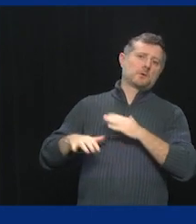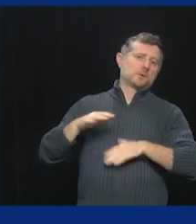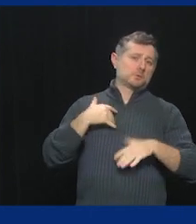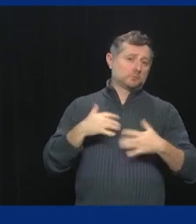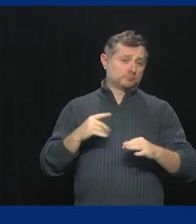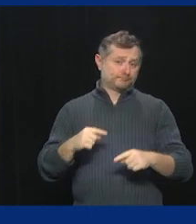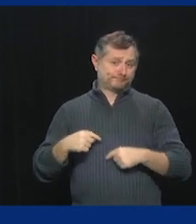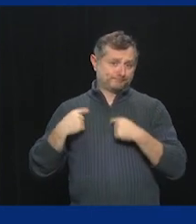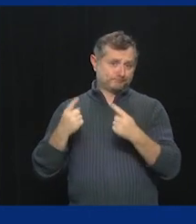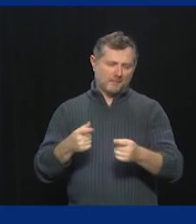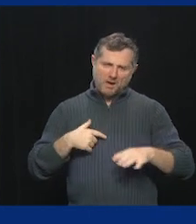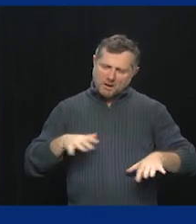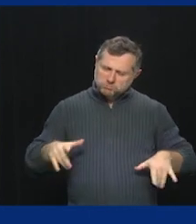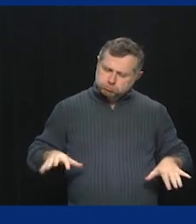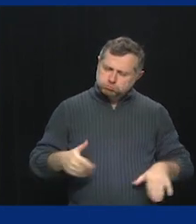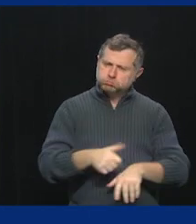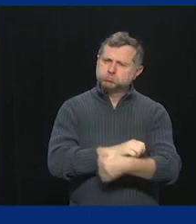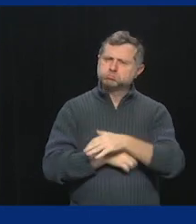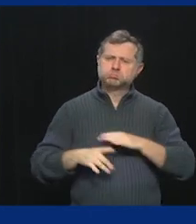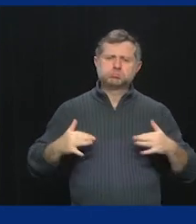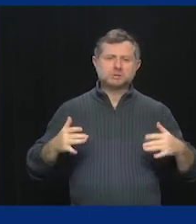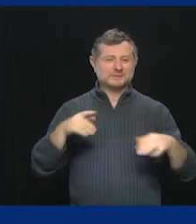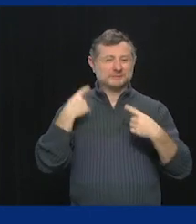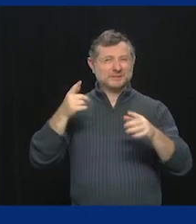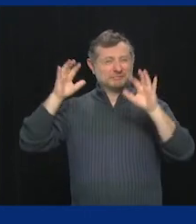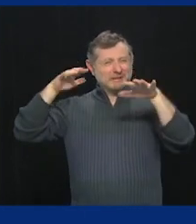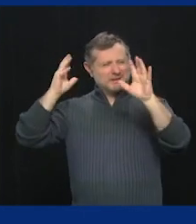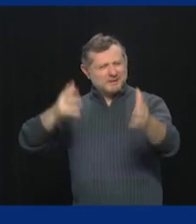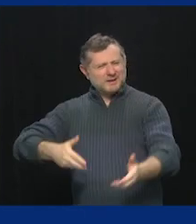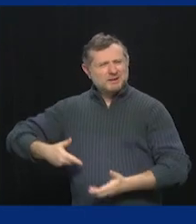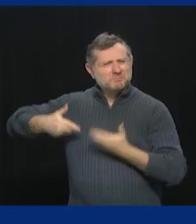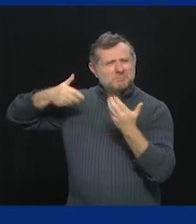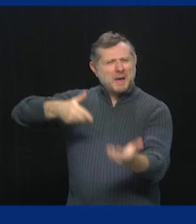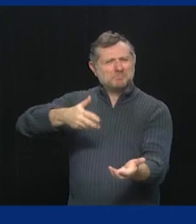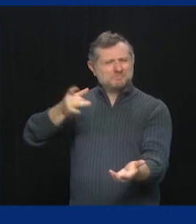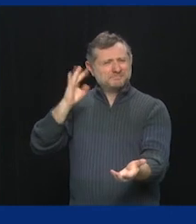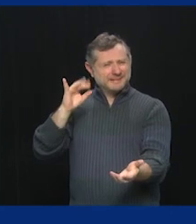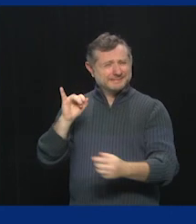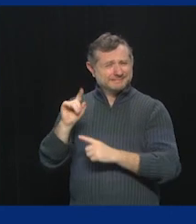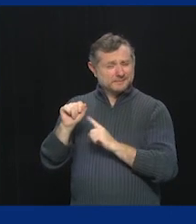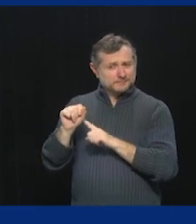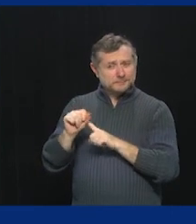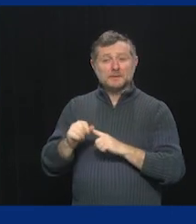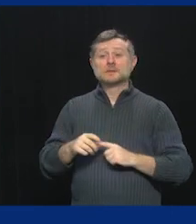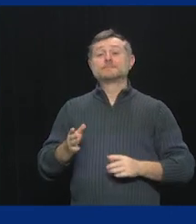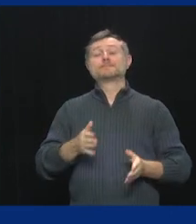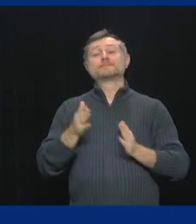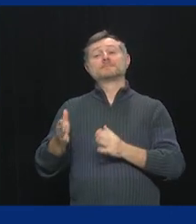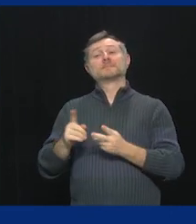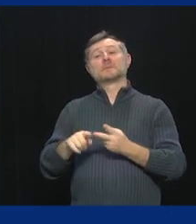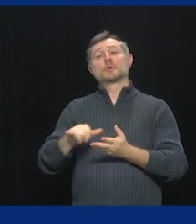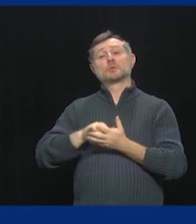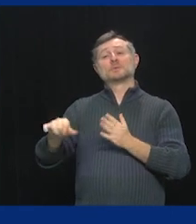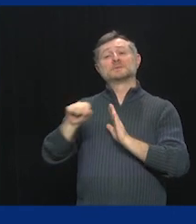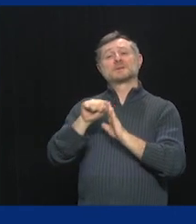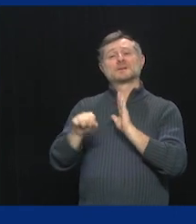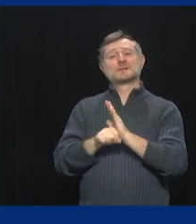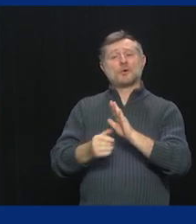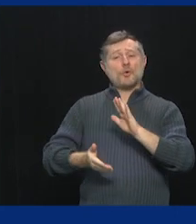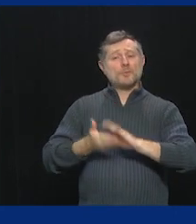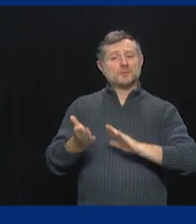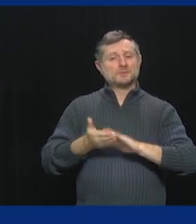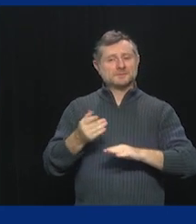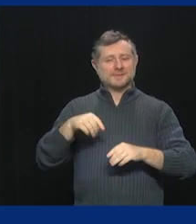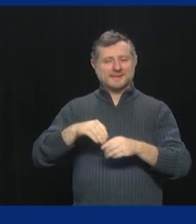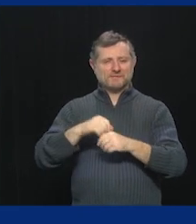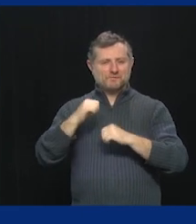experienced since the heavens broke loose just a few days ago on Wednesday night. Christian Jackstad, the Deputy Director of New York State Operations and Infrastructure. Again,